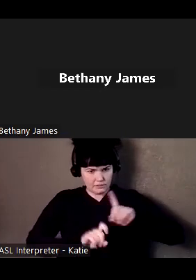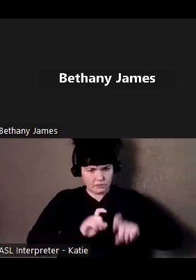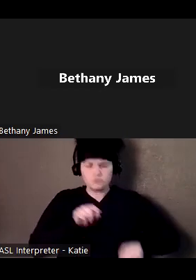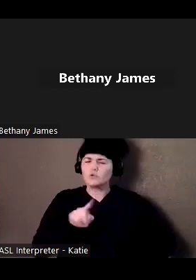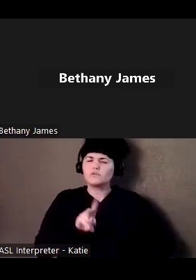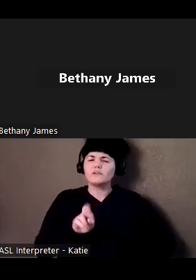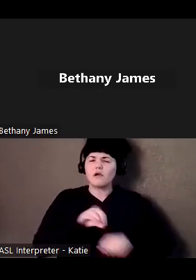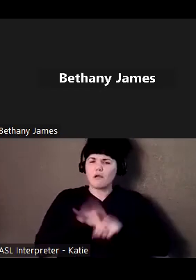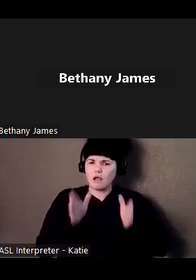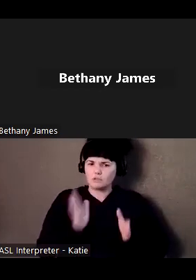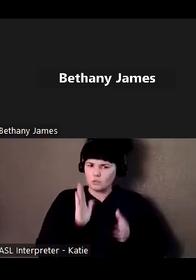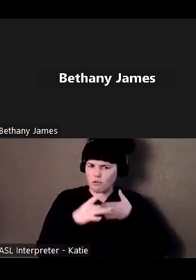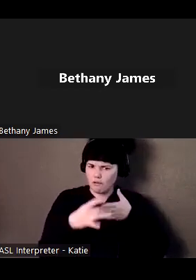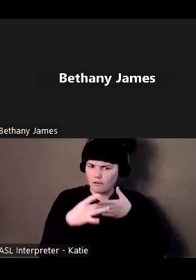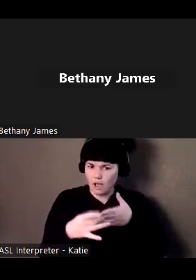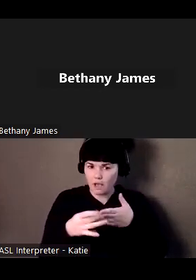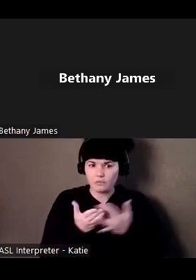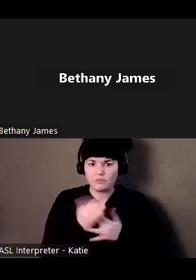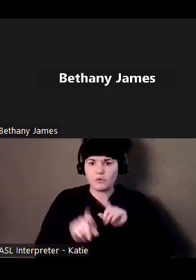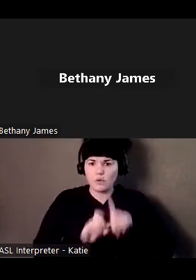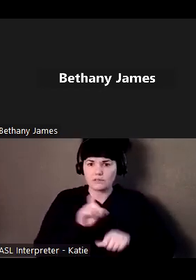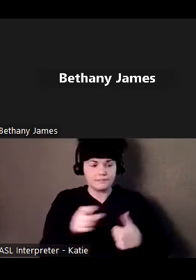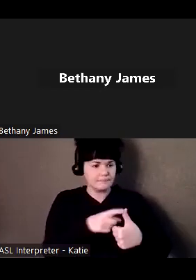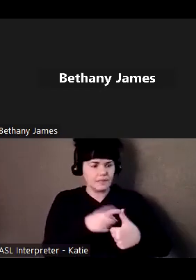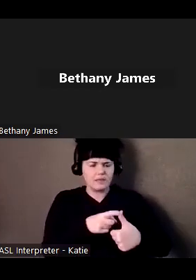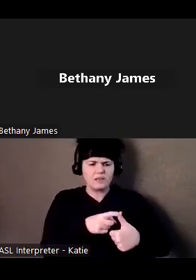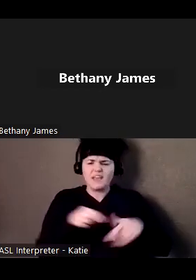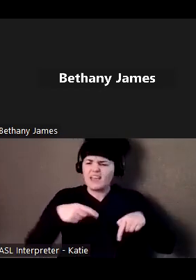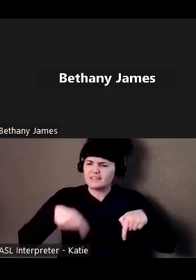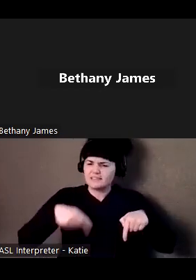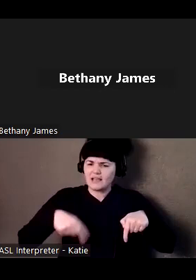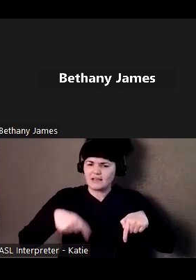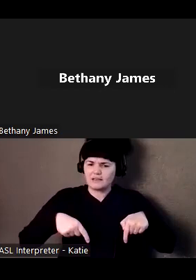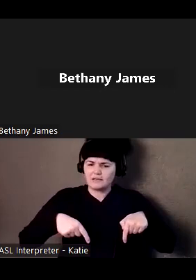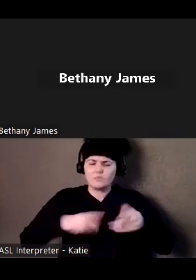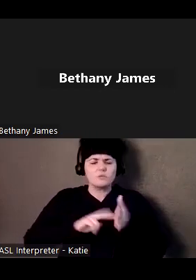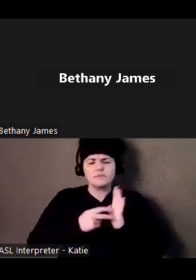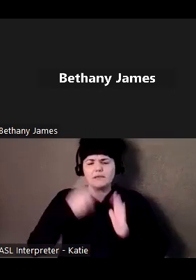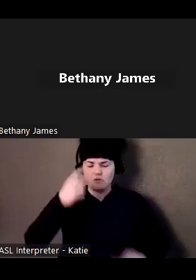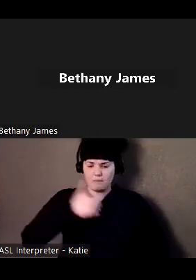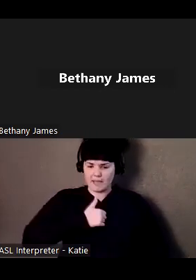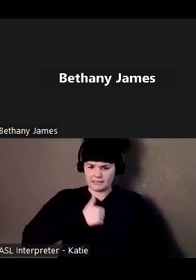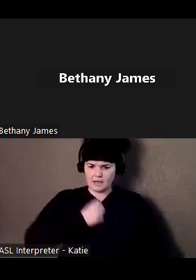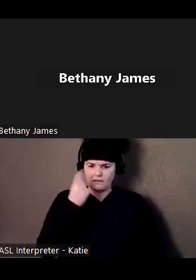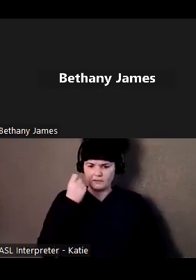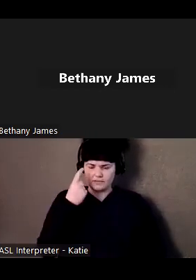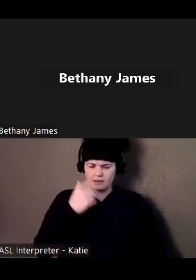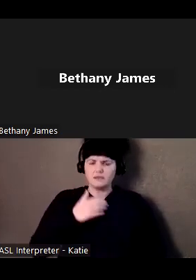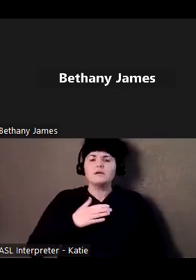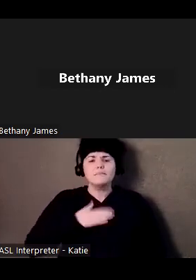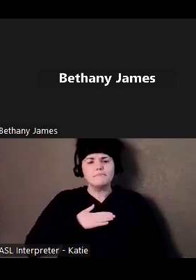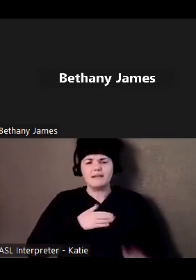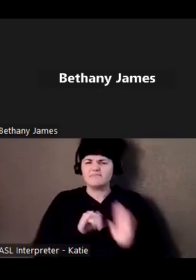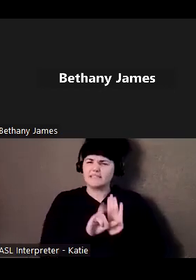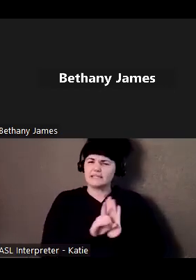questions. What does anxiety mean for my self-understanding or for my sense of identity?